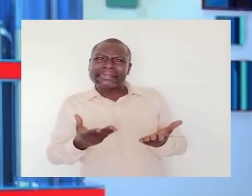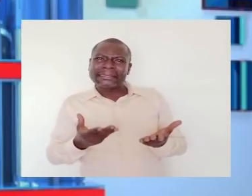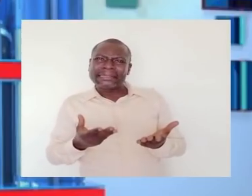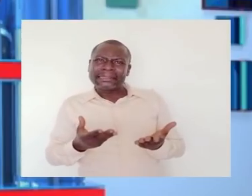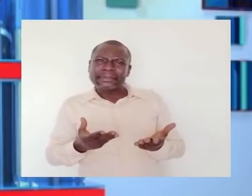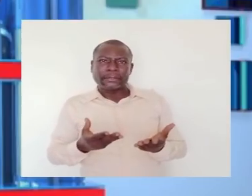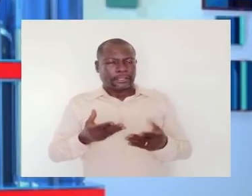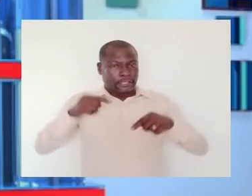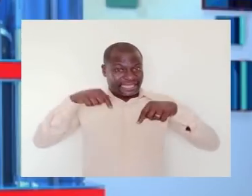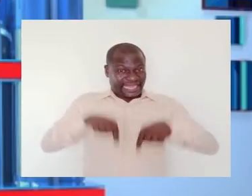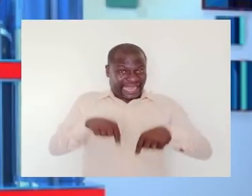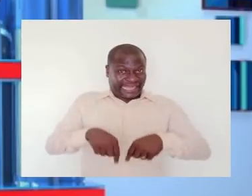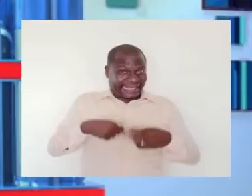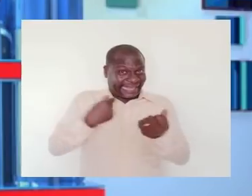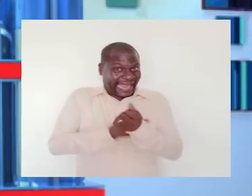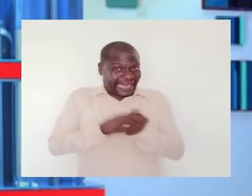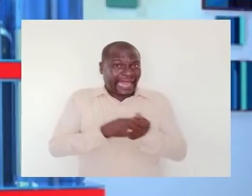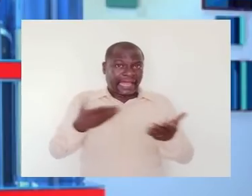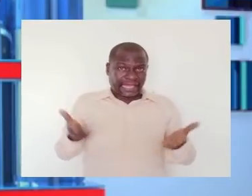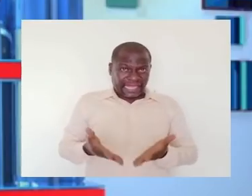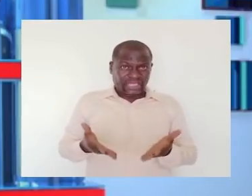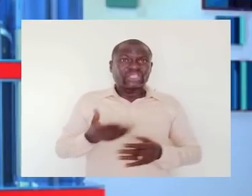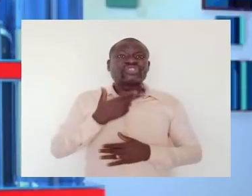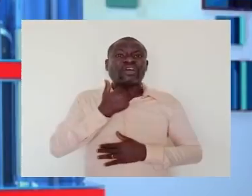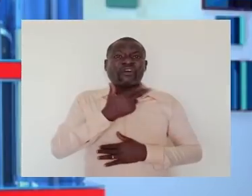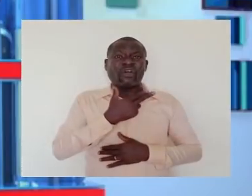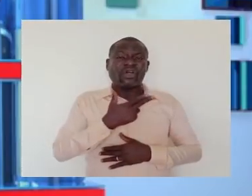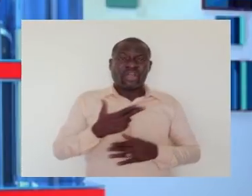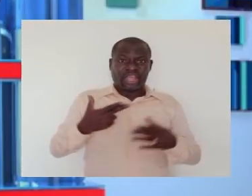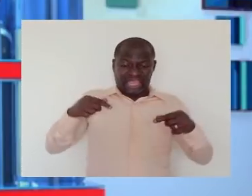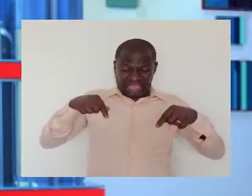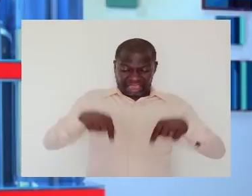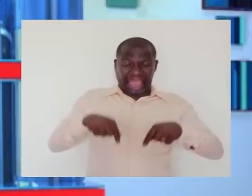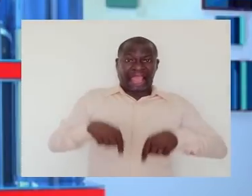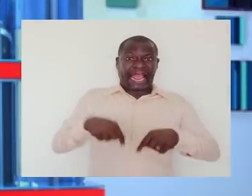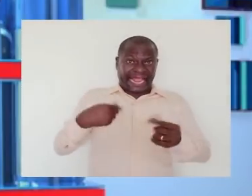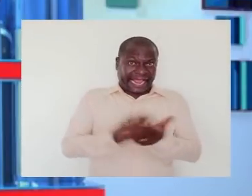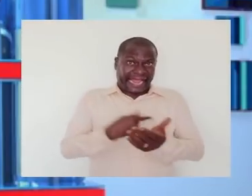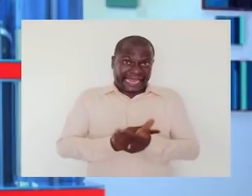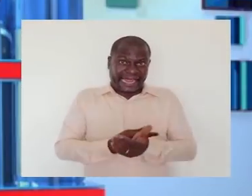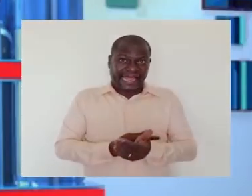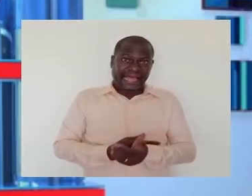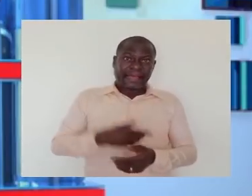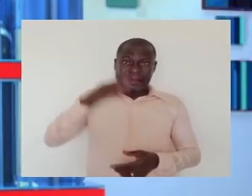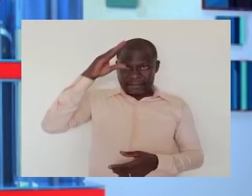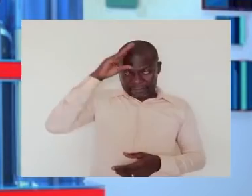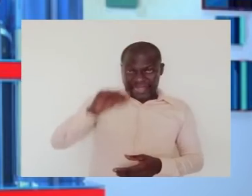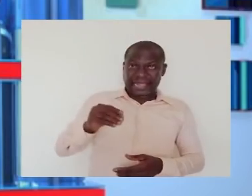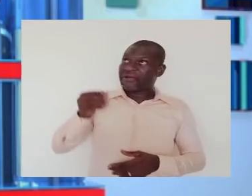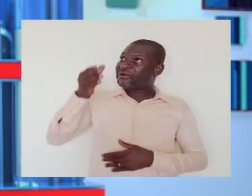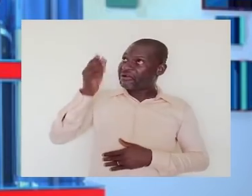wahin? And na yetega na hak. Ebo asofo Ah, wasu wo yonya minipa etu mifa